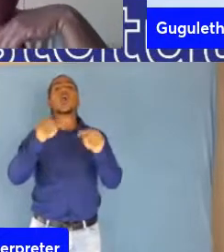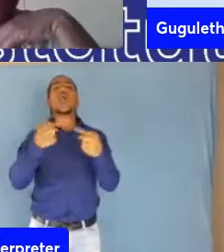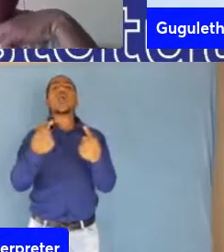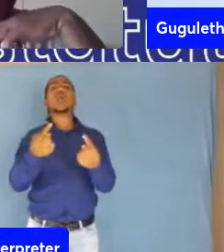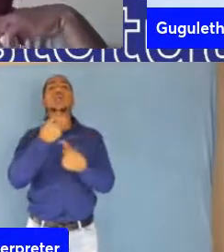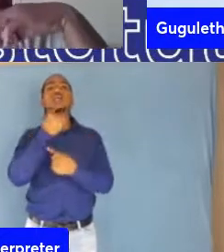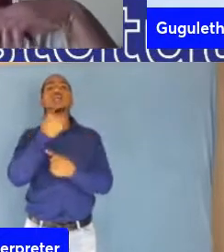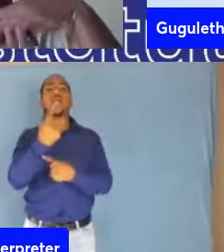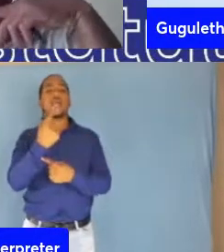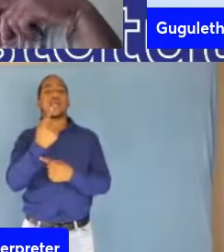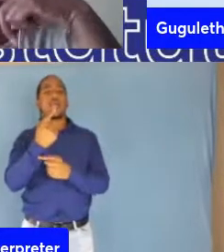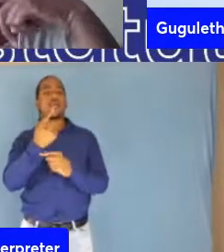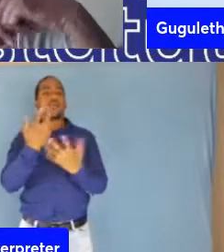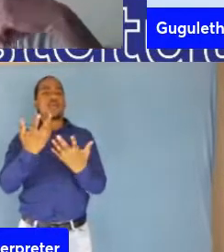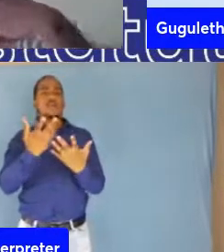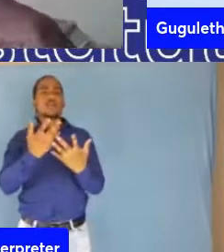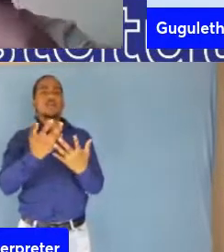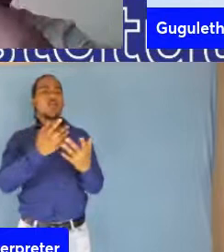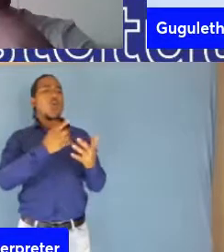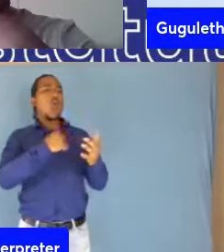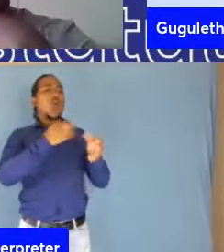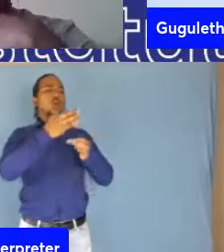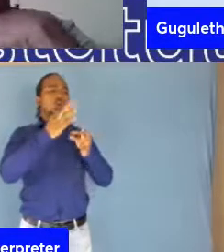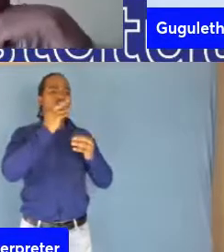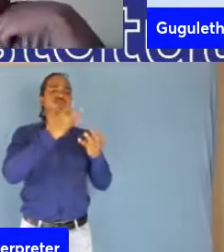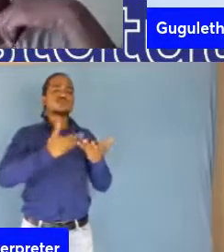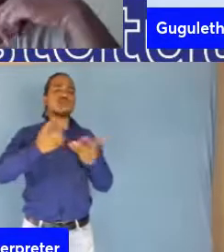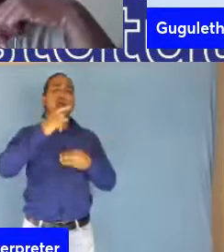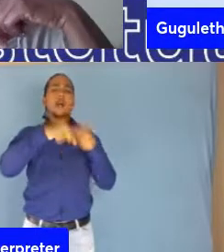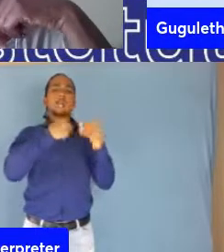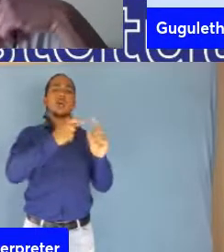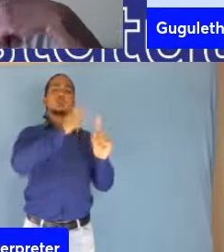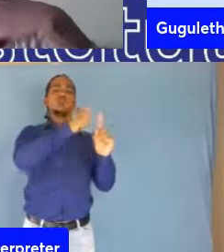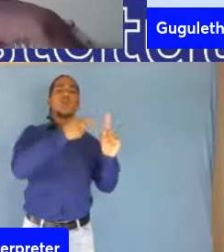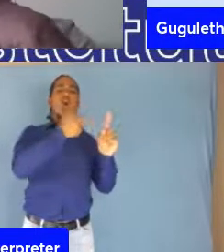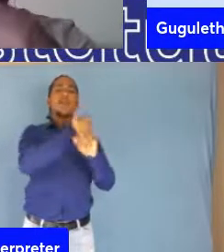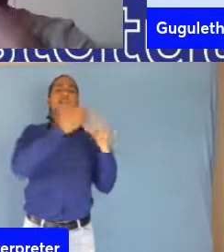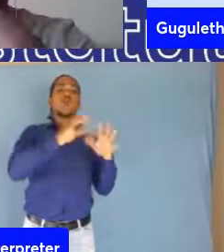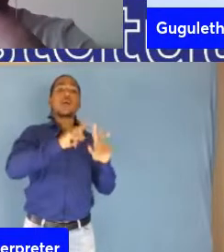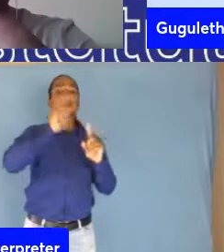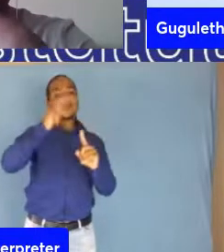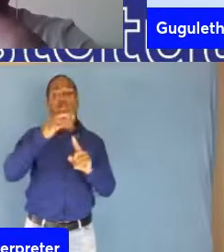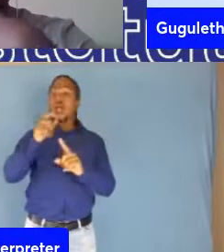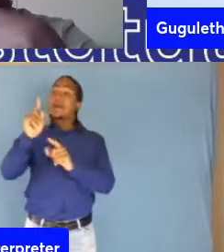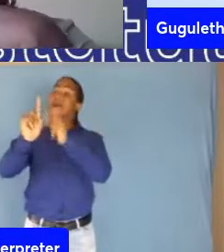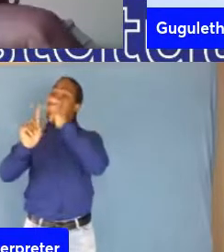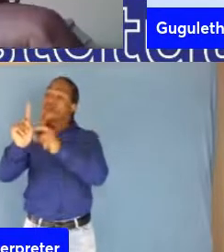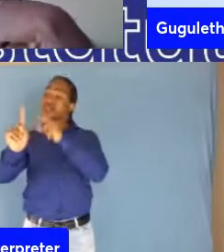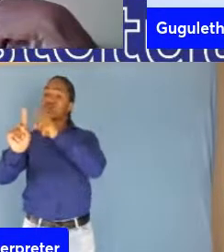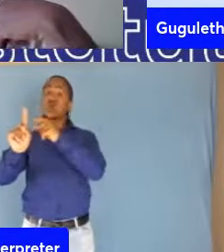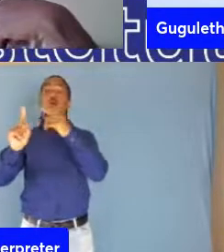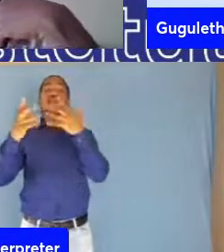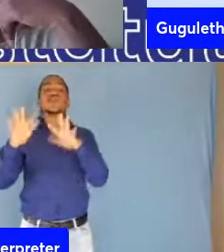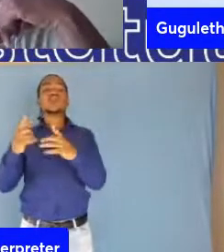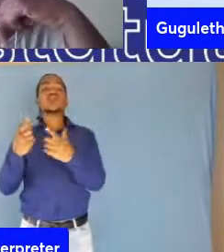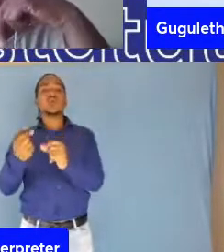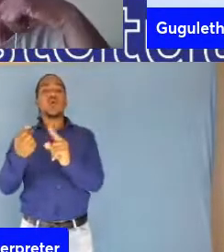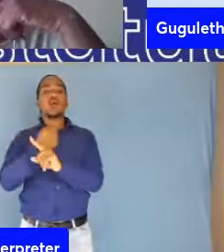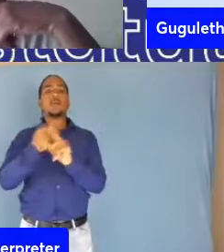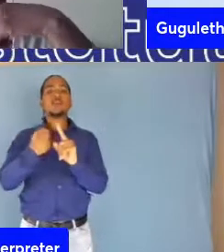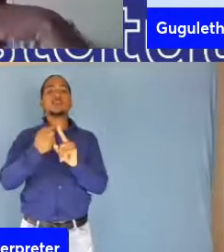about the perpetrator. So communities, I feel communities are expecting,